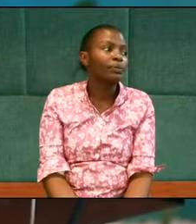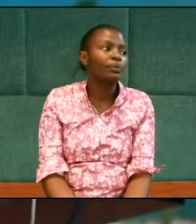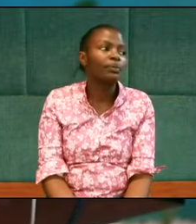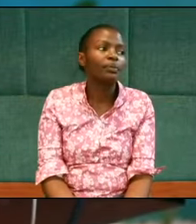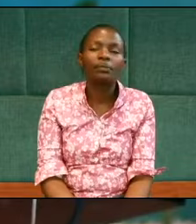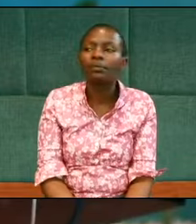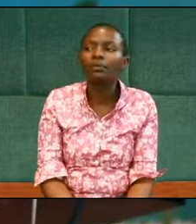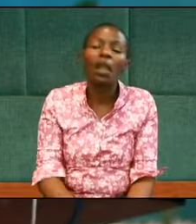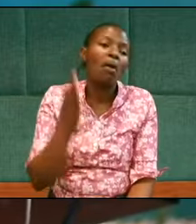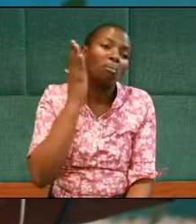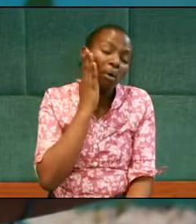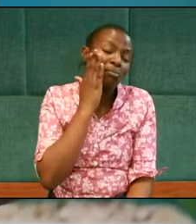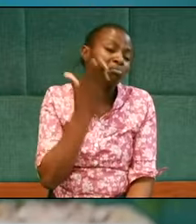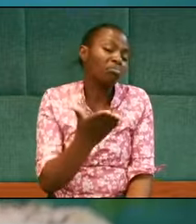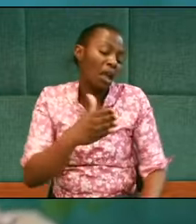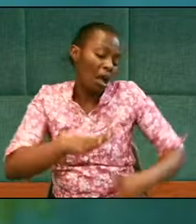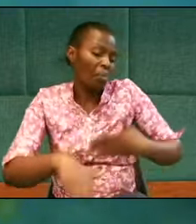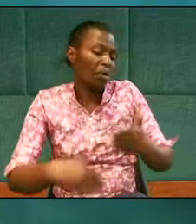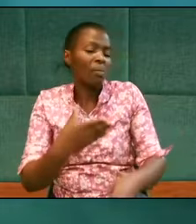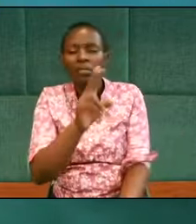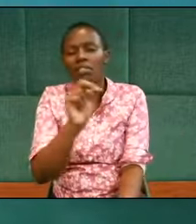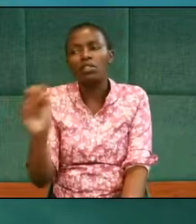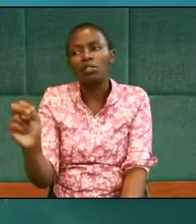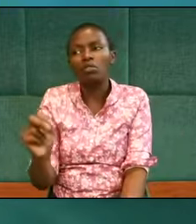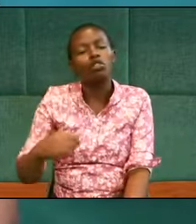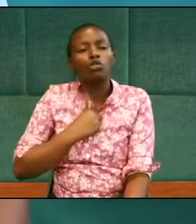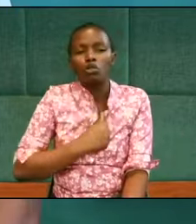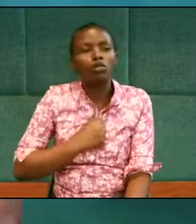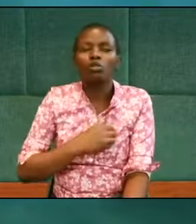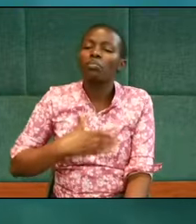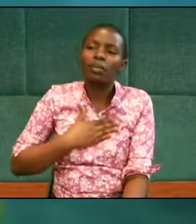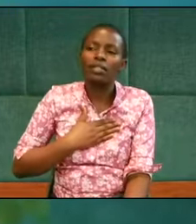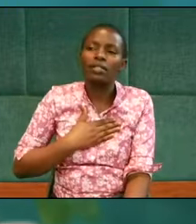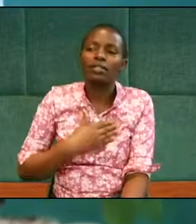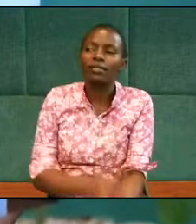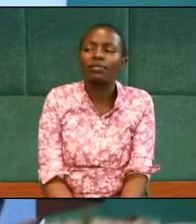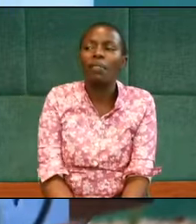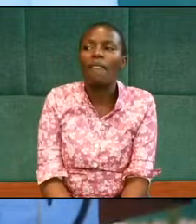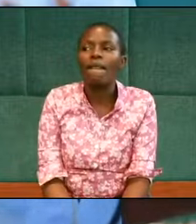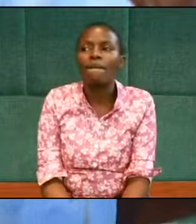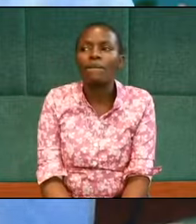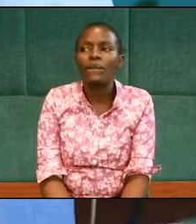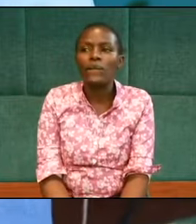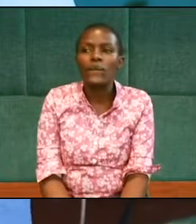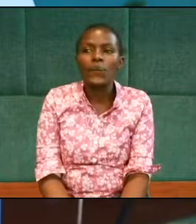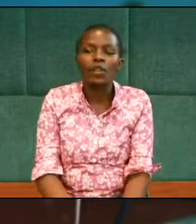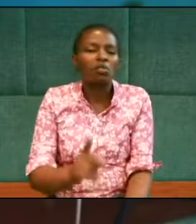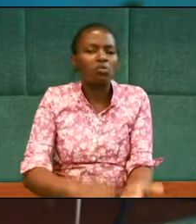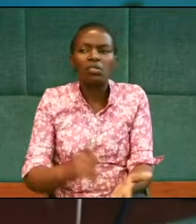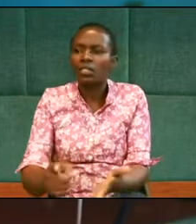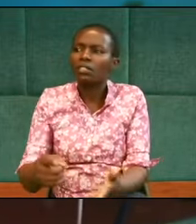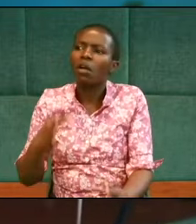The mothers are not happy with me. I'm sorry. They want their grandkids. What is this man up to